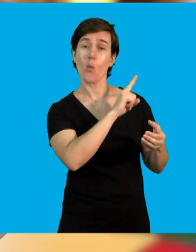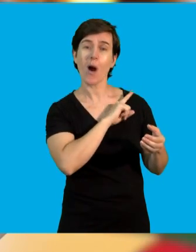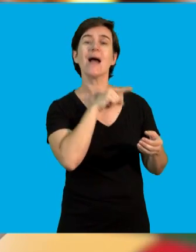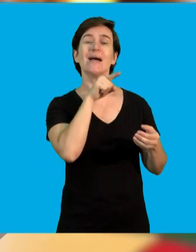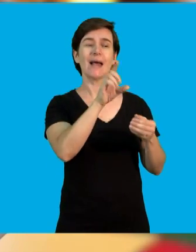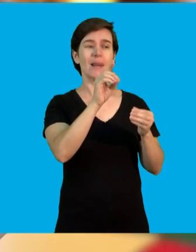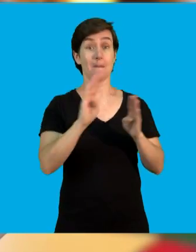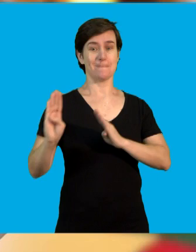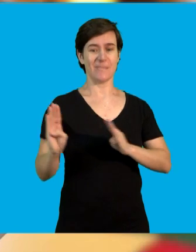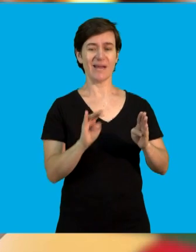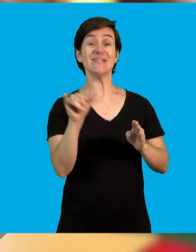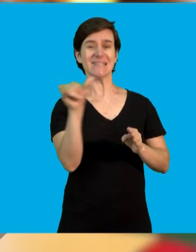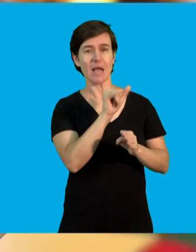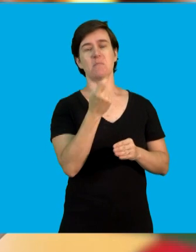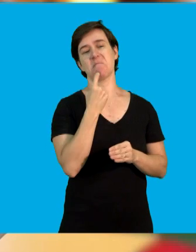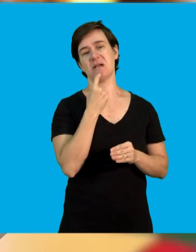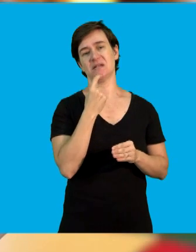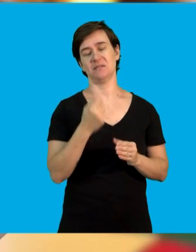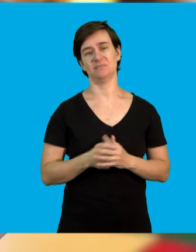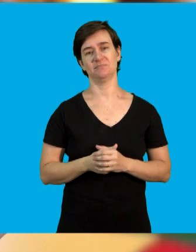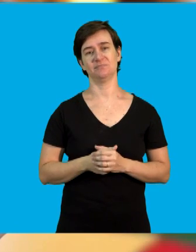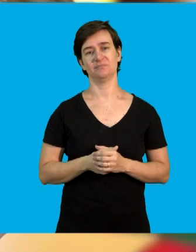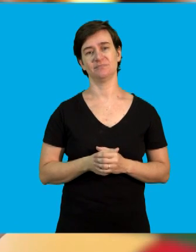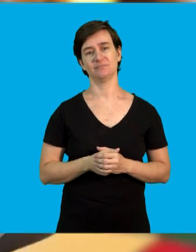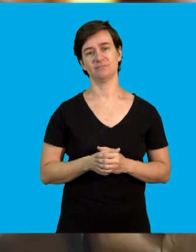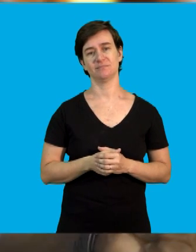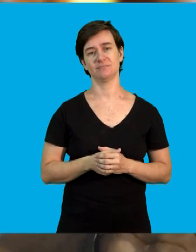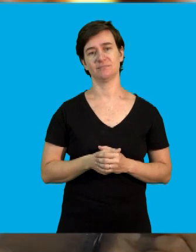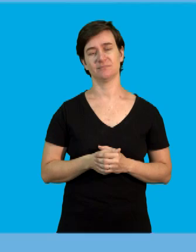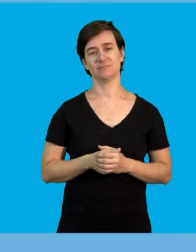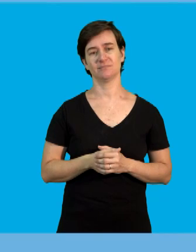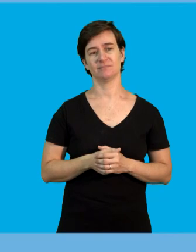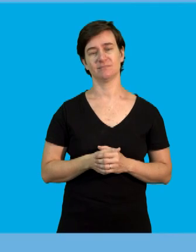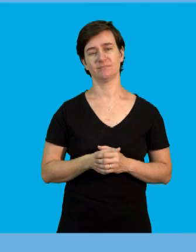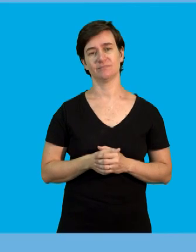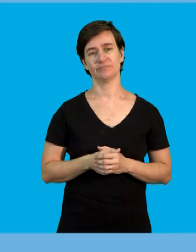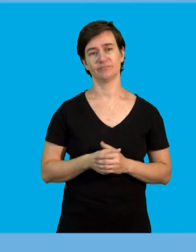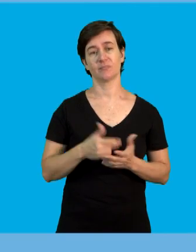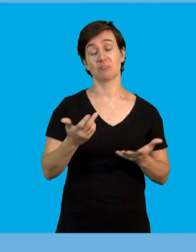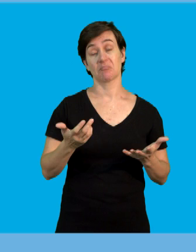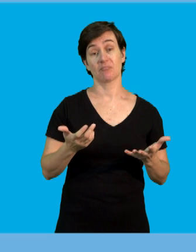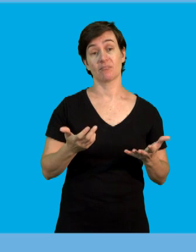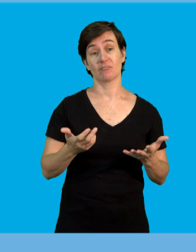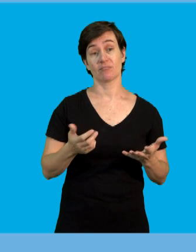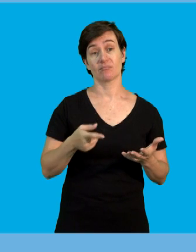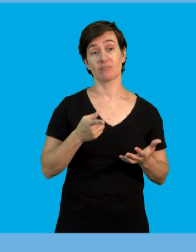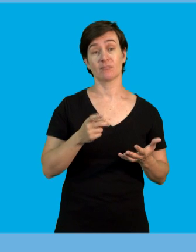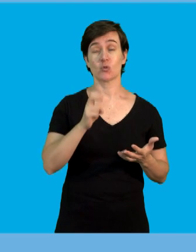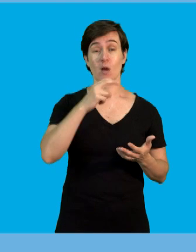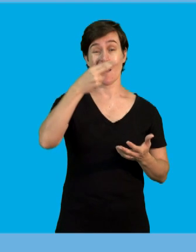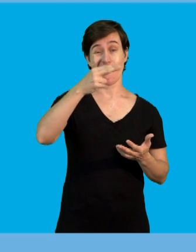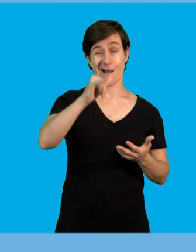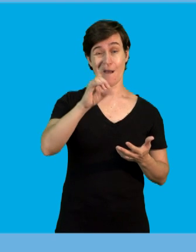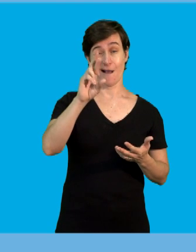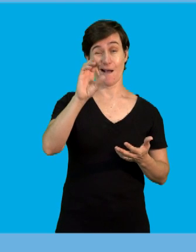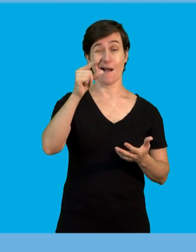elements that are found in that particular group. So we can use the next one, or the one just beneath the